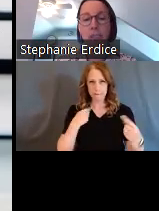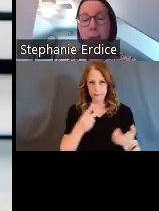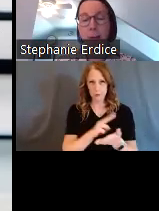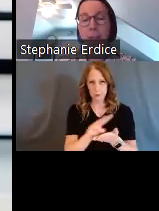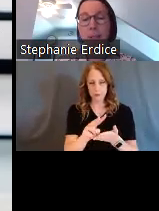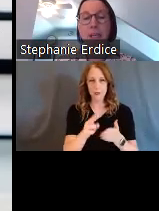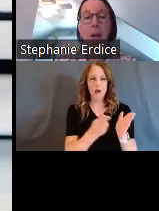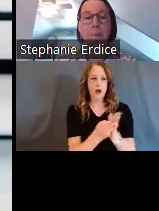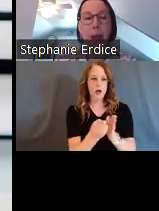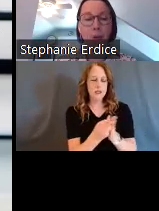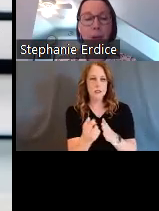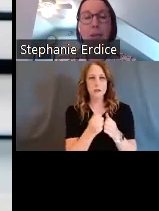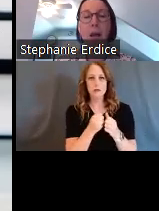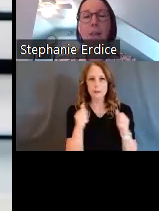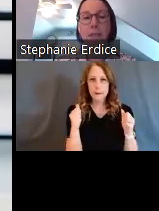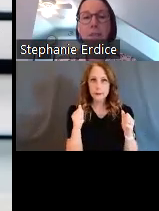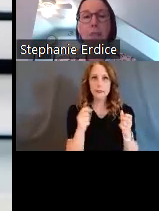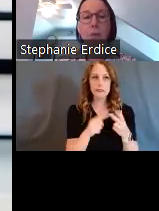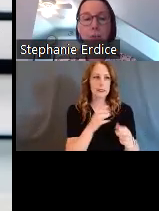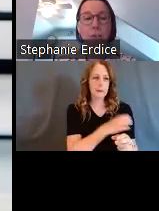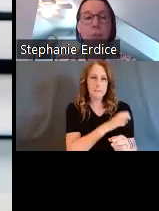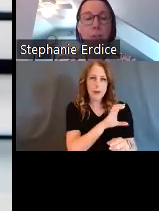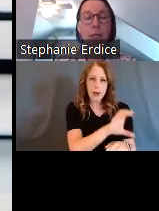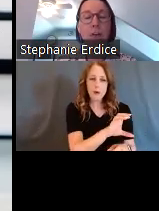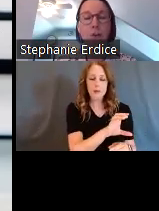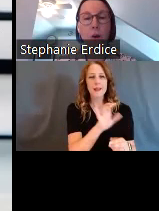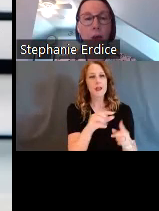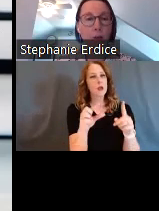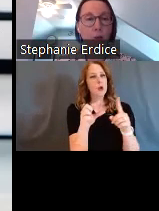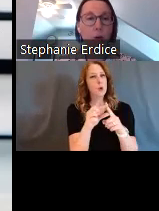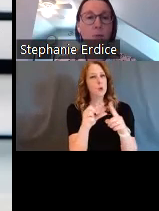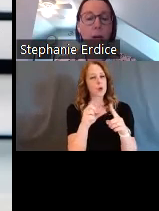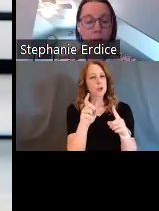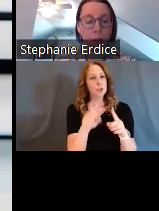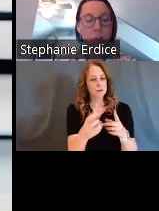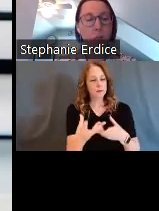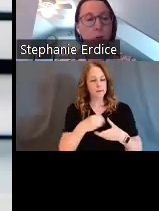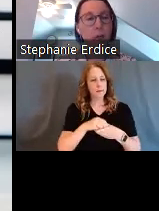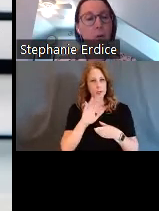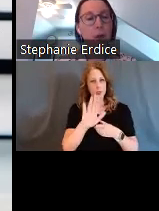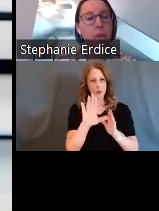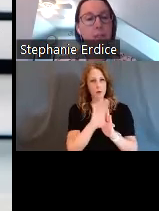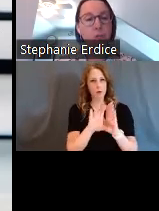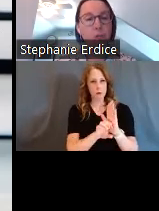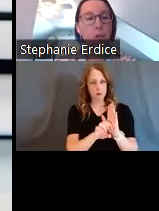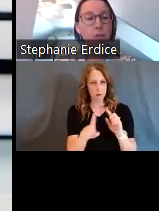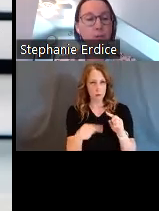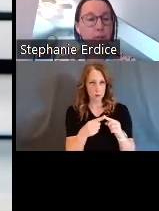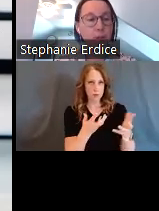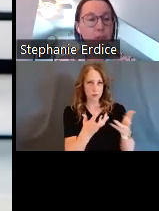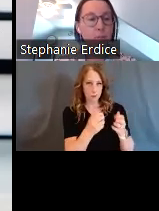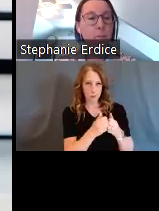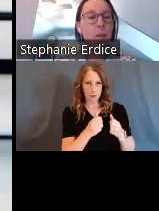Honesty, transparency, empowerment. These are words that should be in your ethical code when it comes to working with sexual